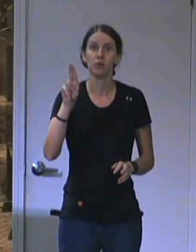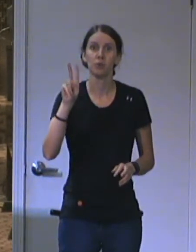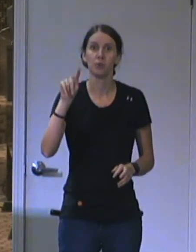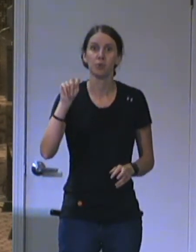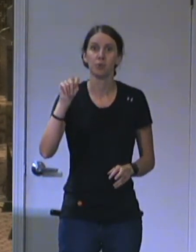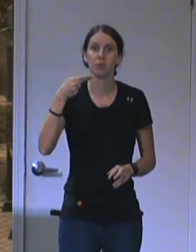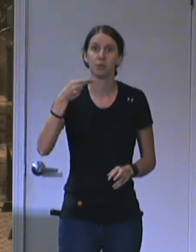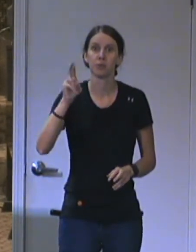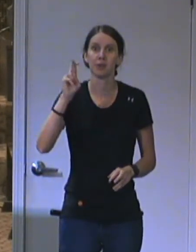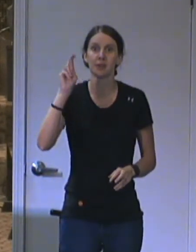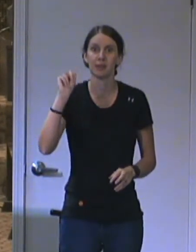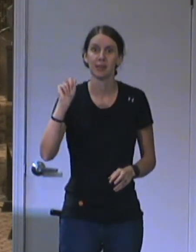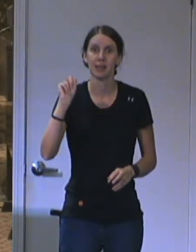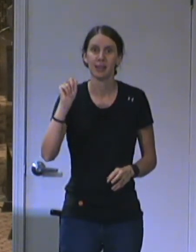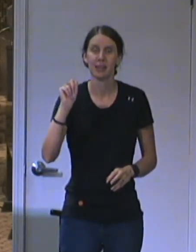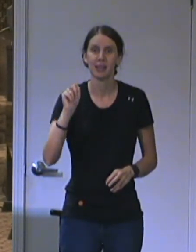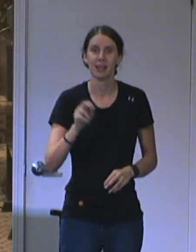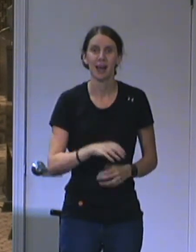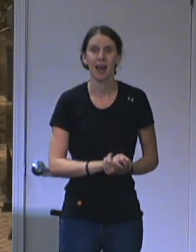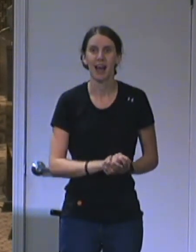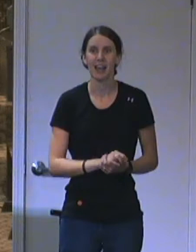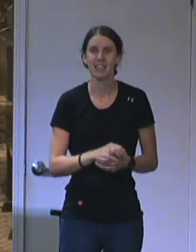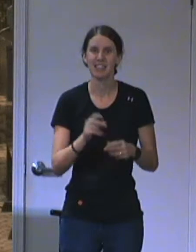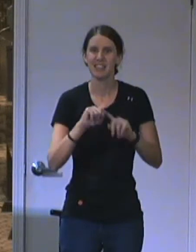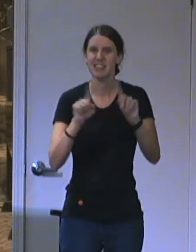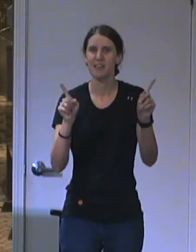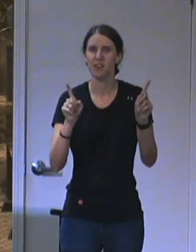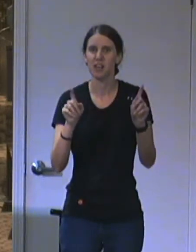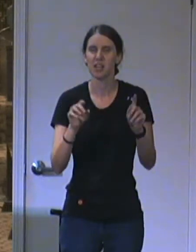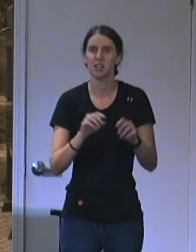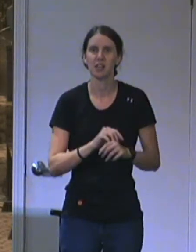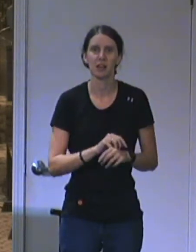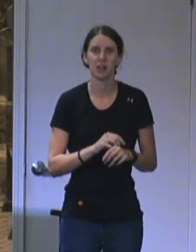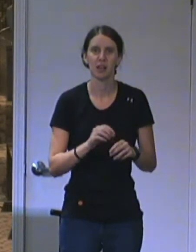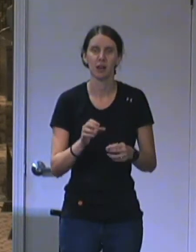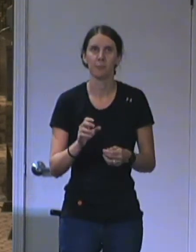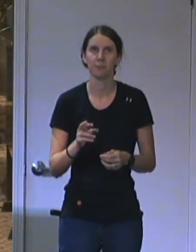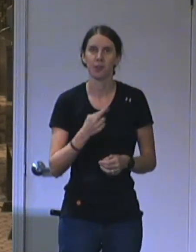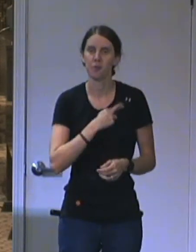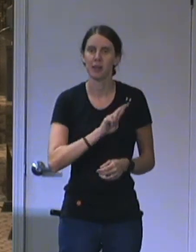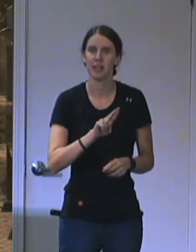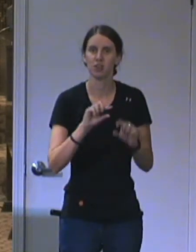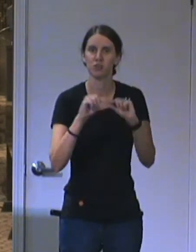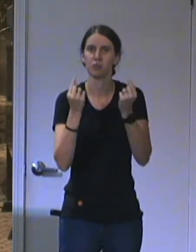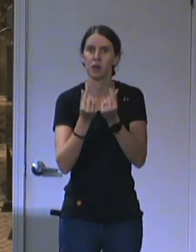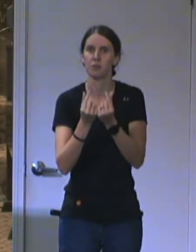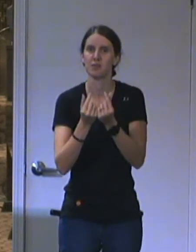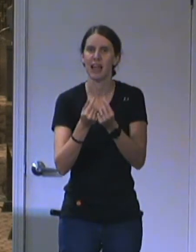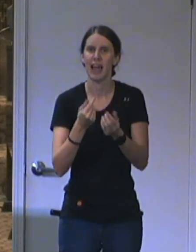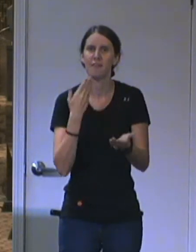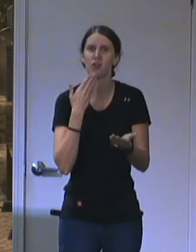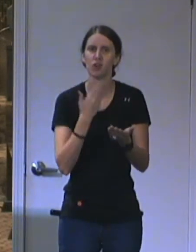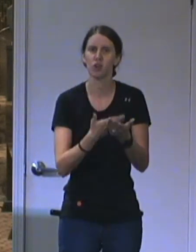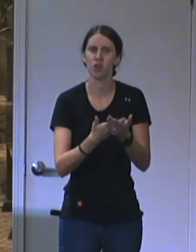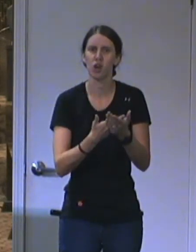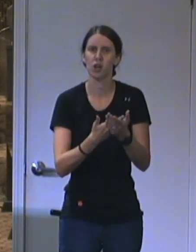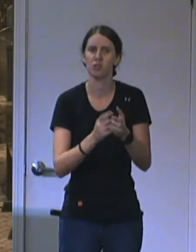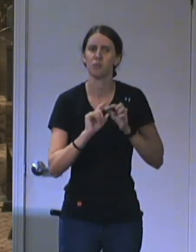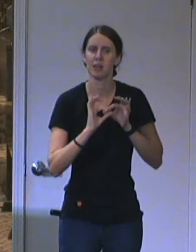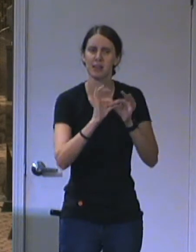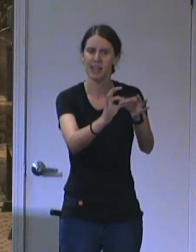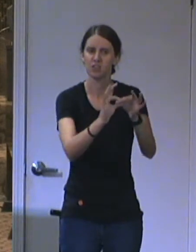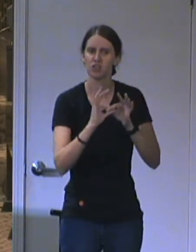or whatever. You know, I belong to this church and I have a good relationship with them. I'm a